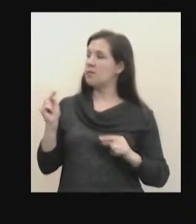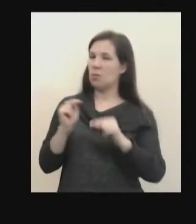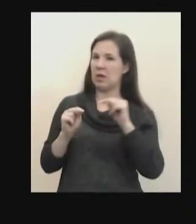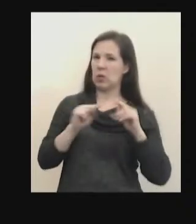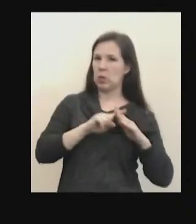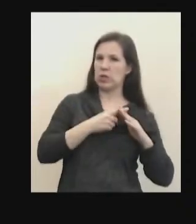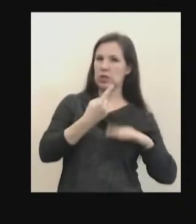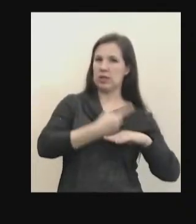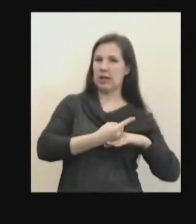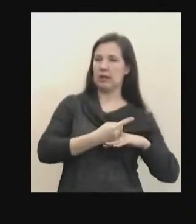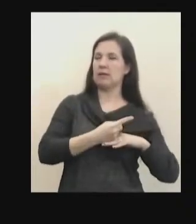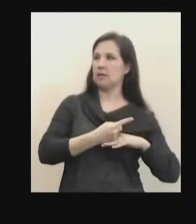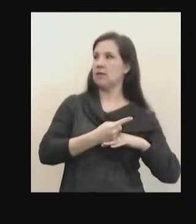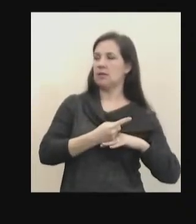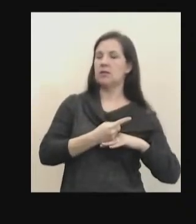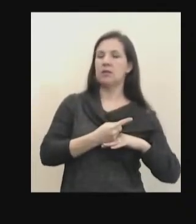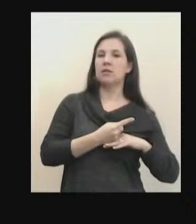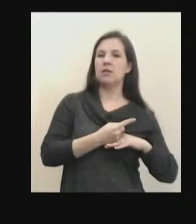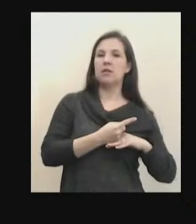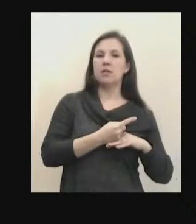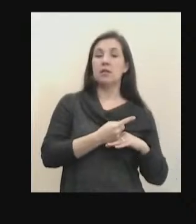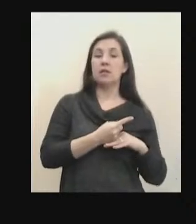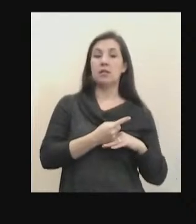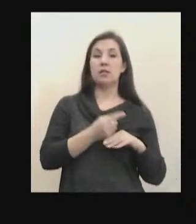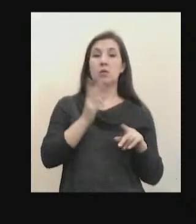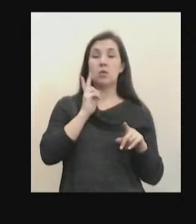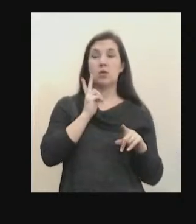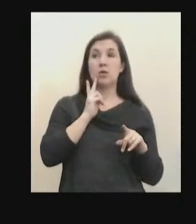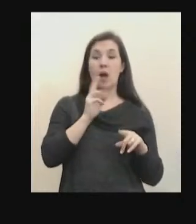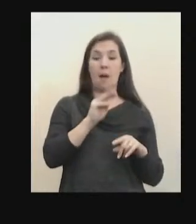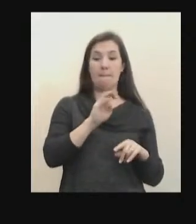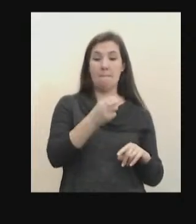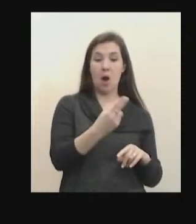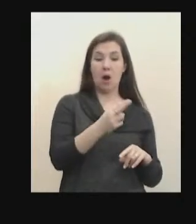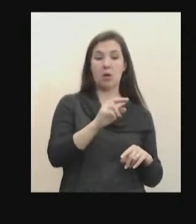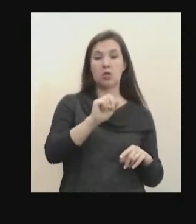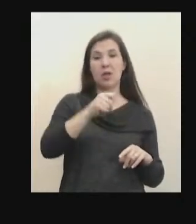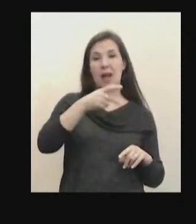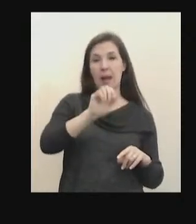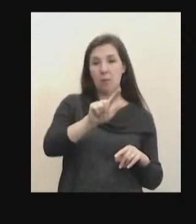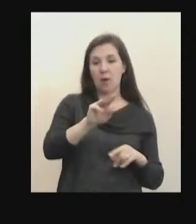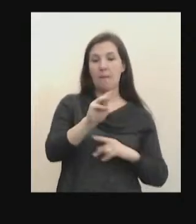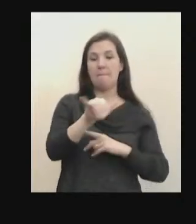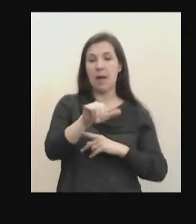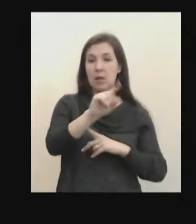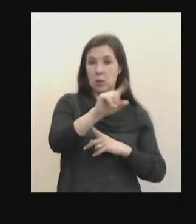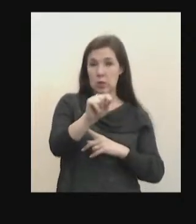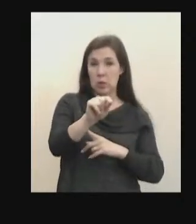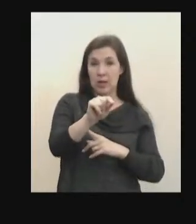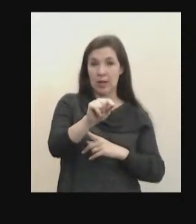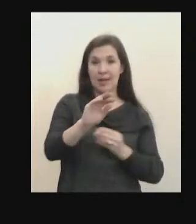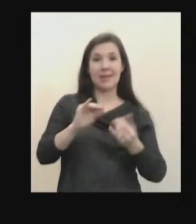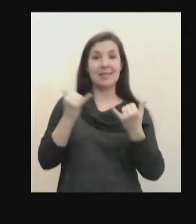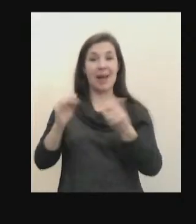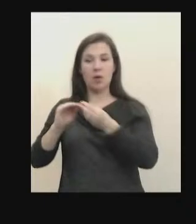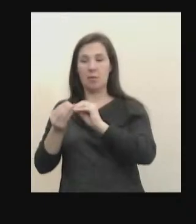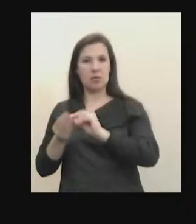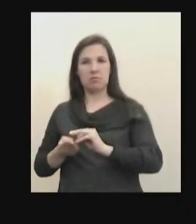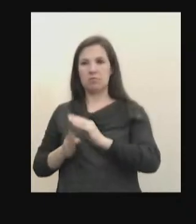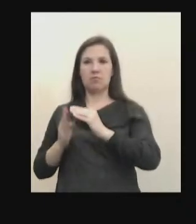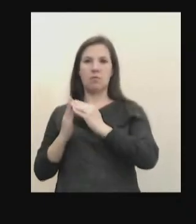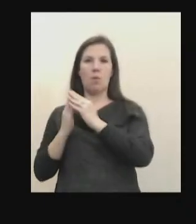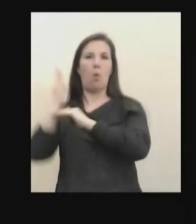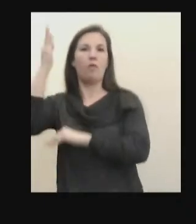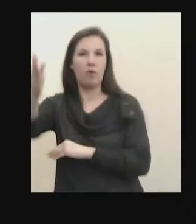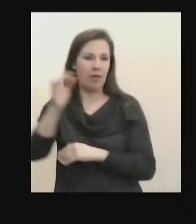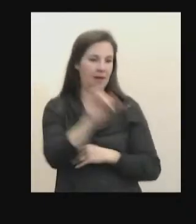now surpassed what we saw back in March, April, and May of 2020, and we are nearly surpassing